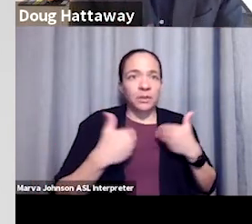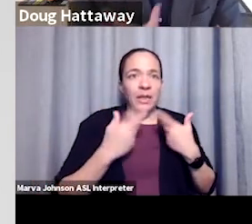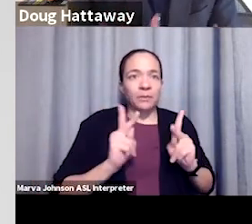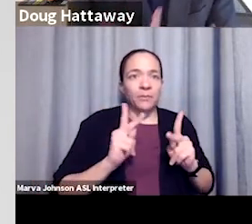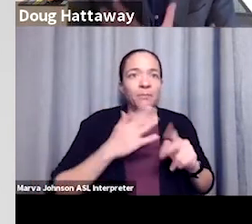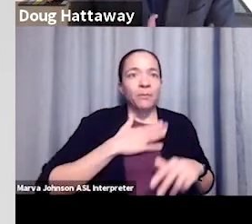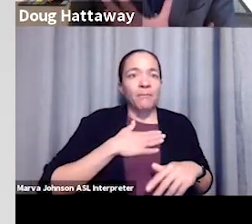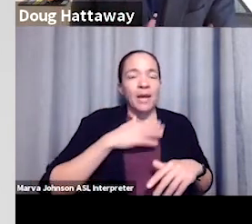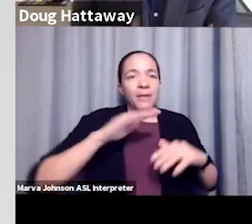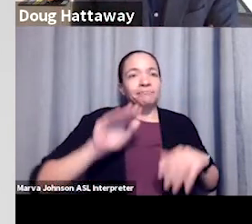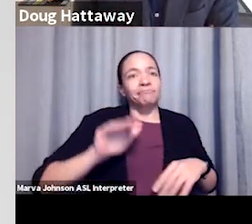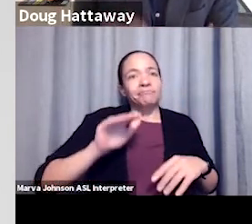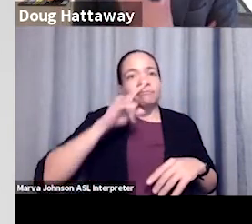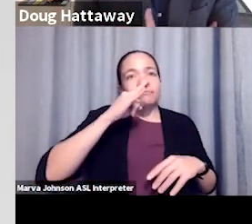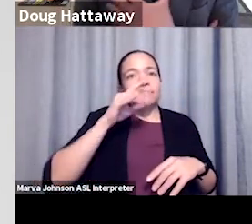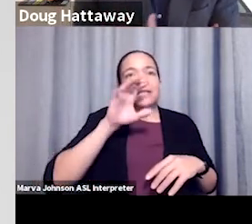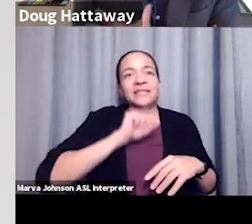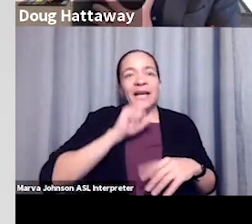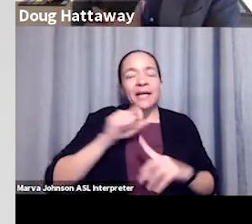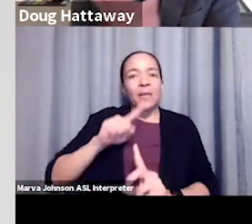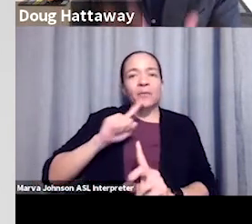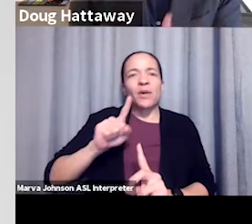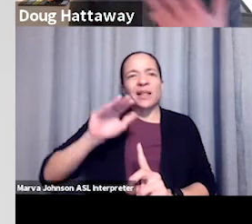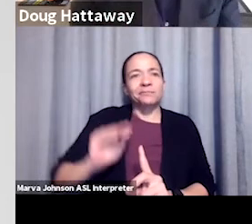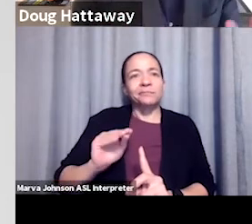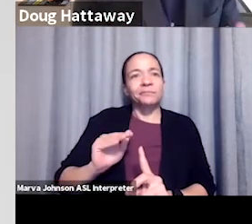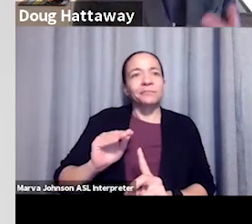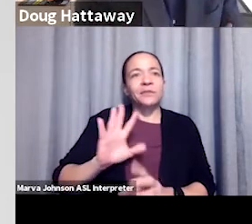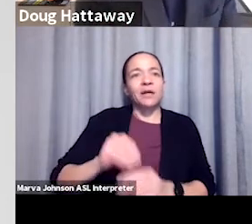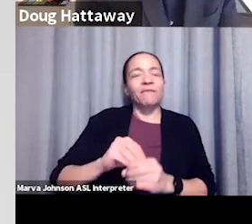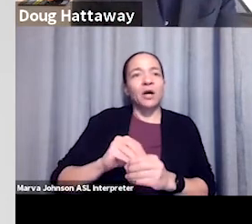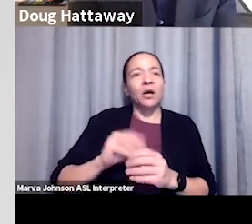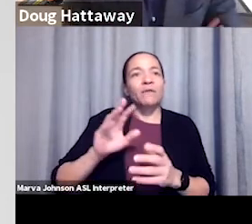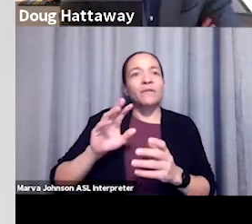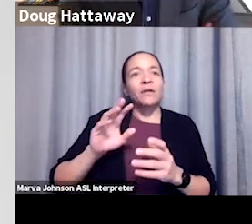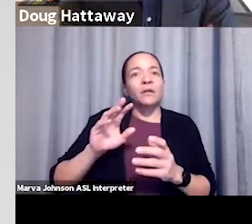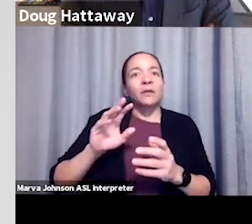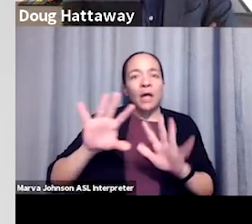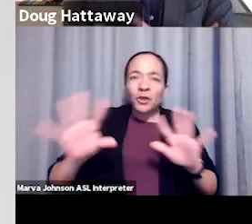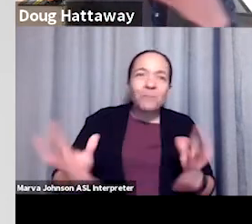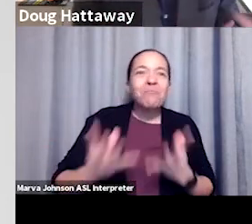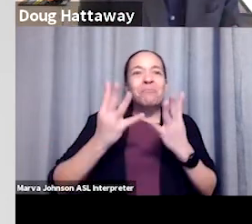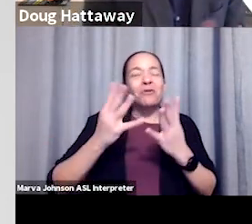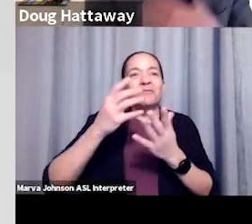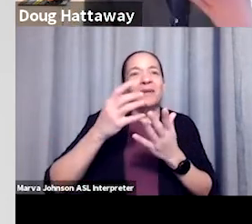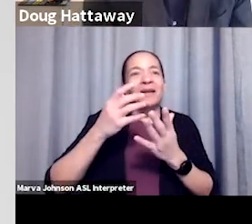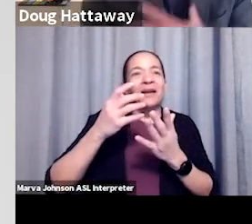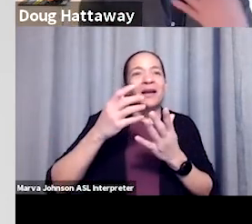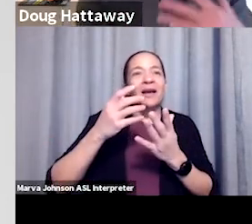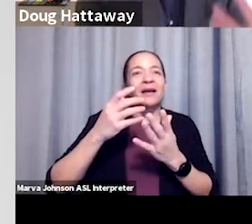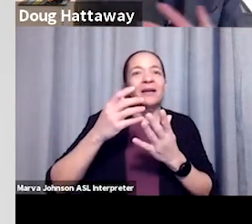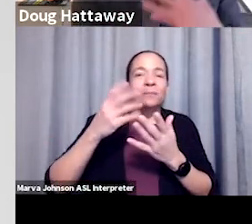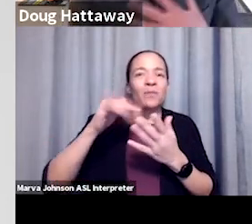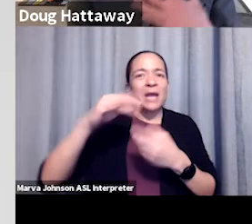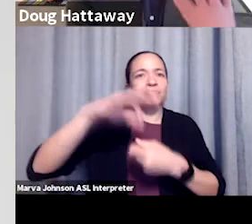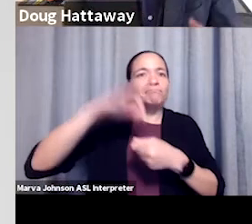were too small to really remember being part of the movement that helped elect Barack Obama. And just telling that story